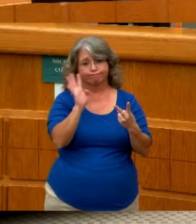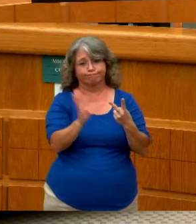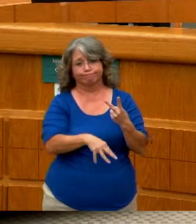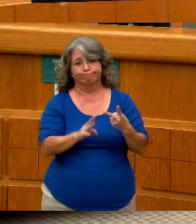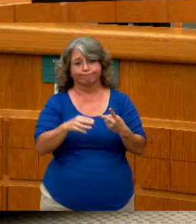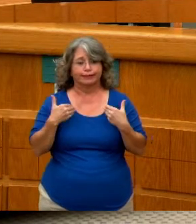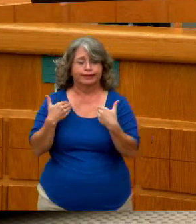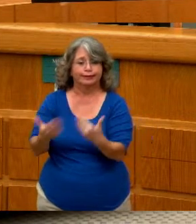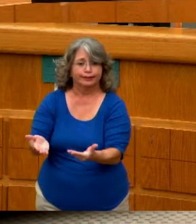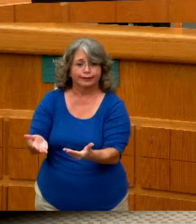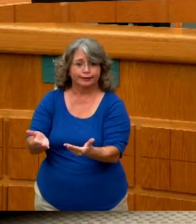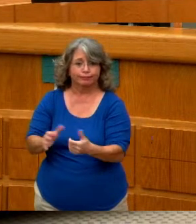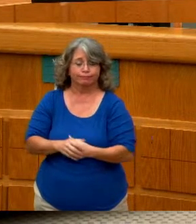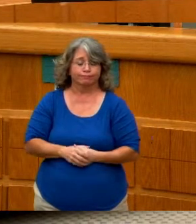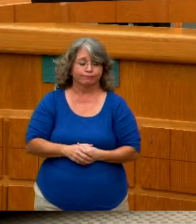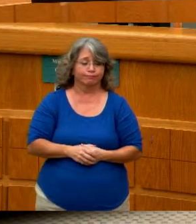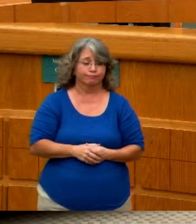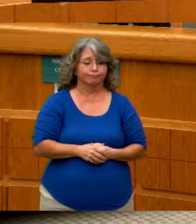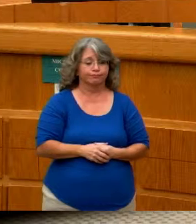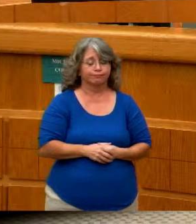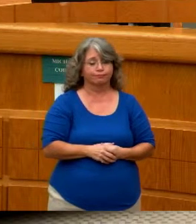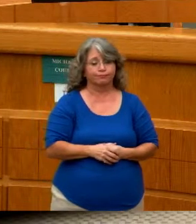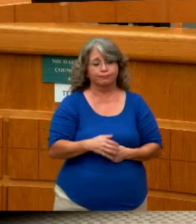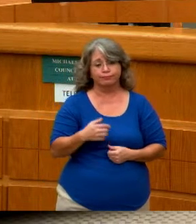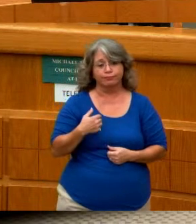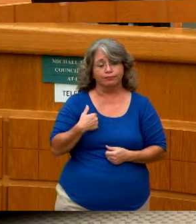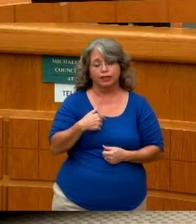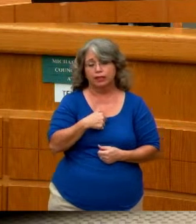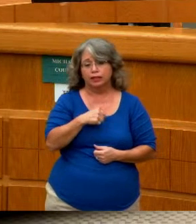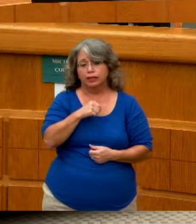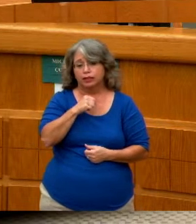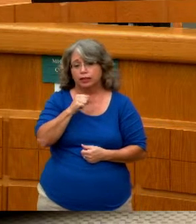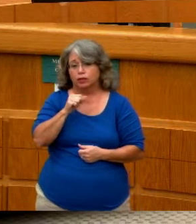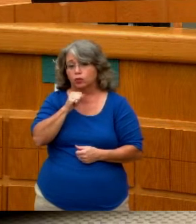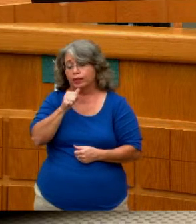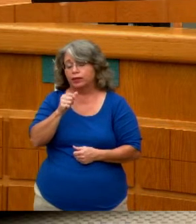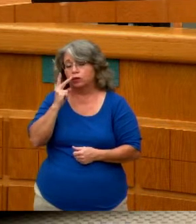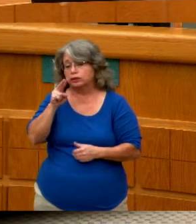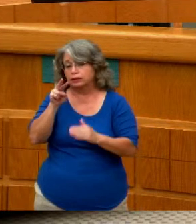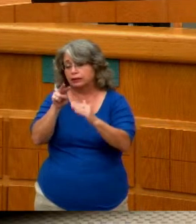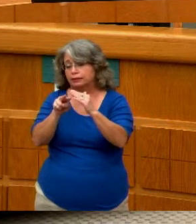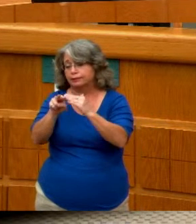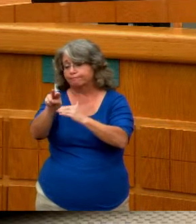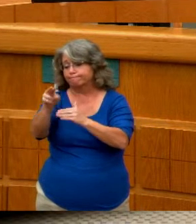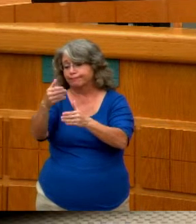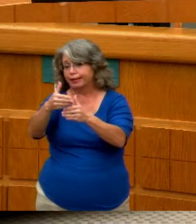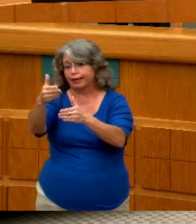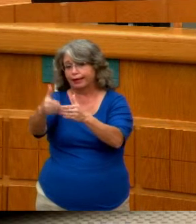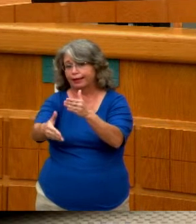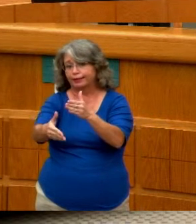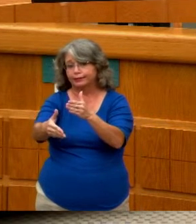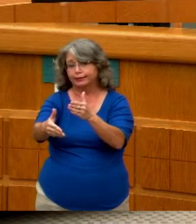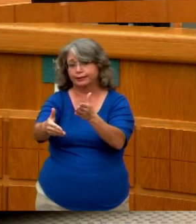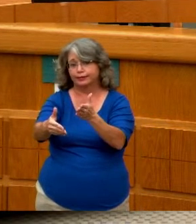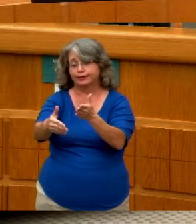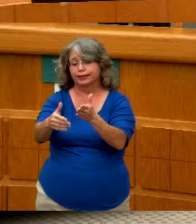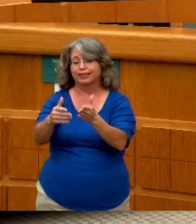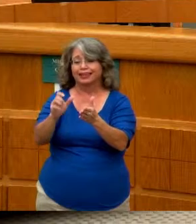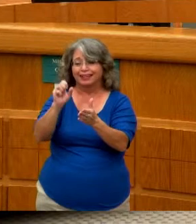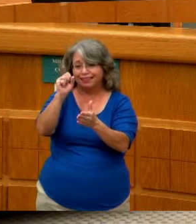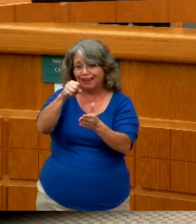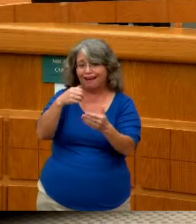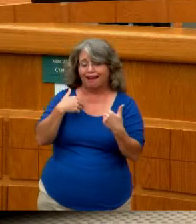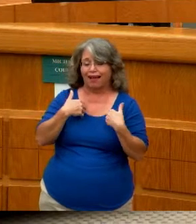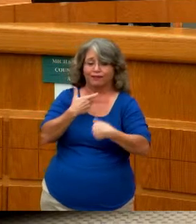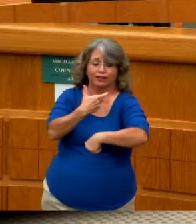follow the guidelines or give in. Now, with no end in sight, however, with some of these vaccines in sight, that's not